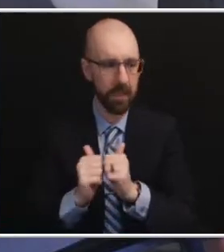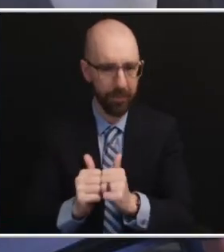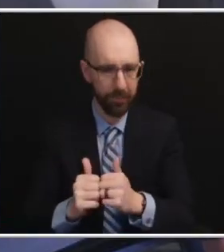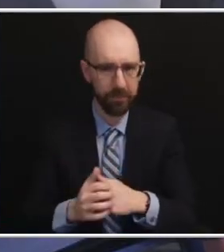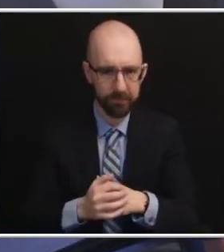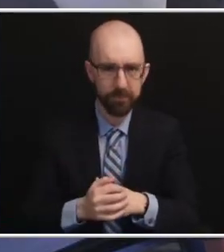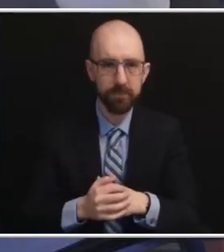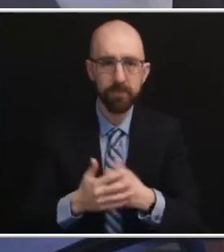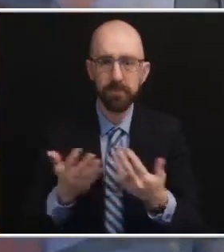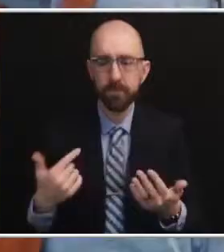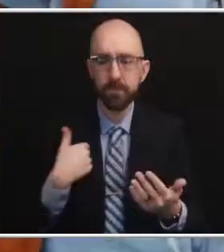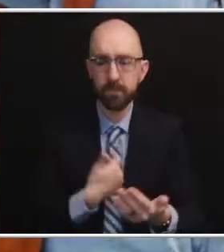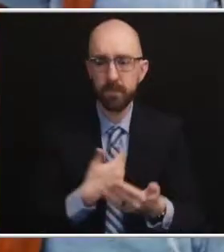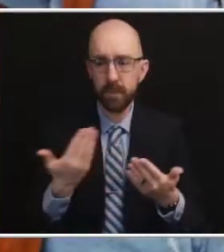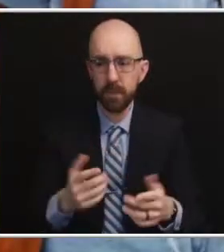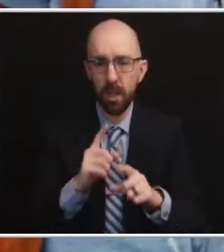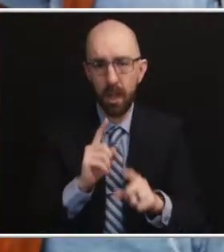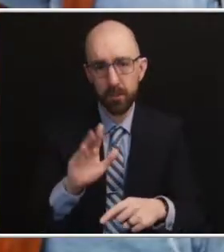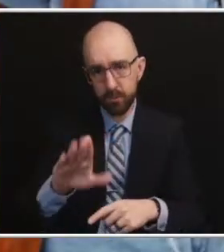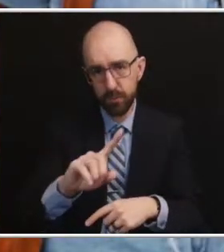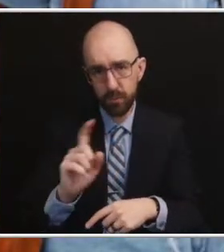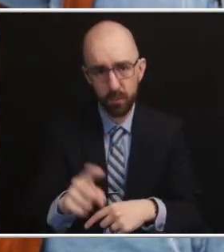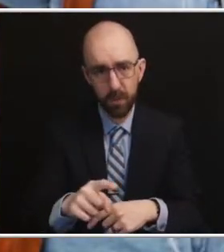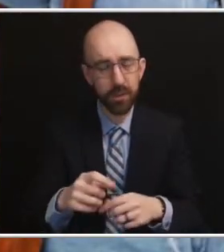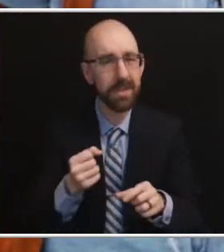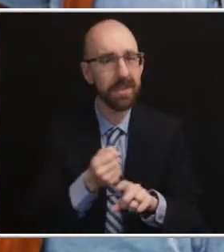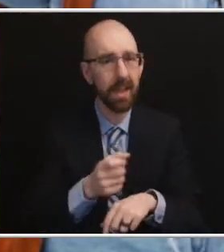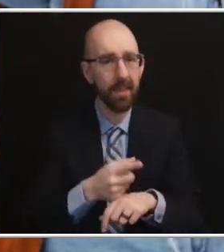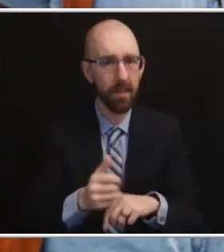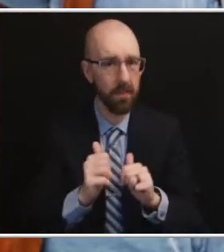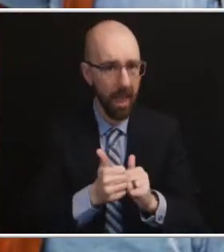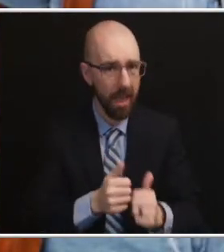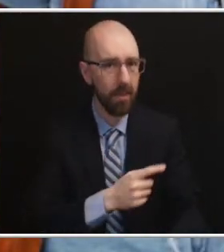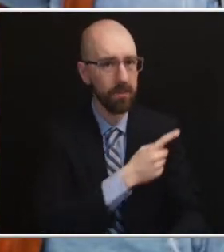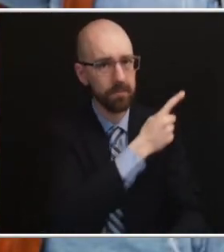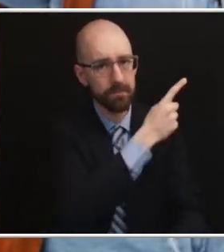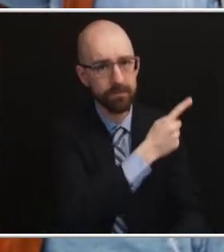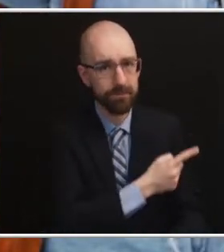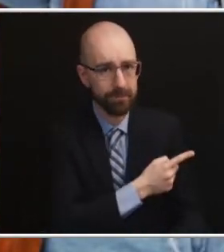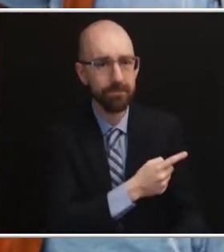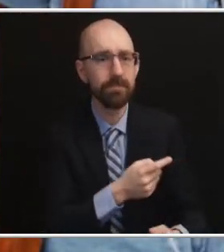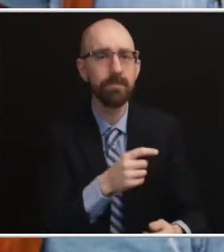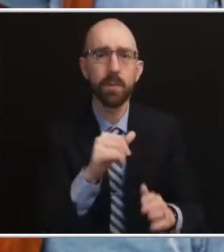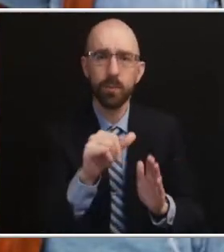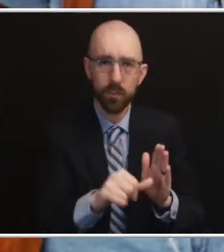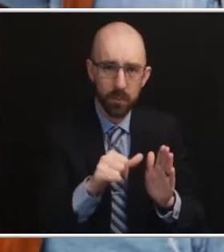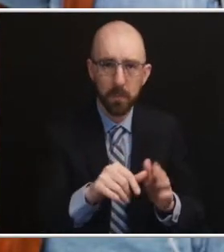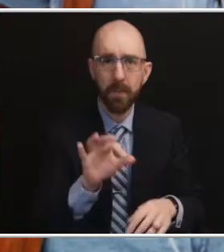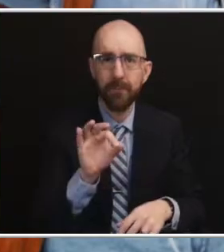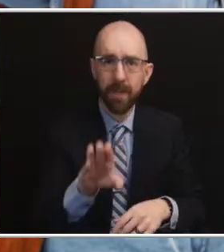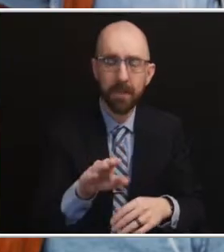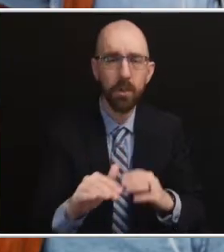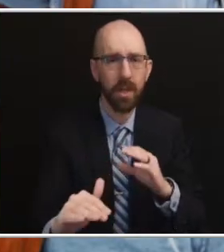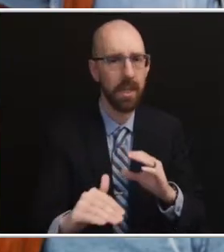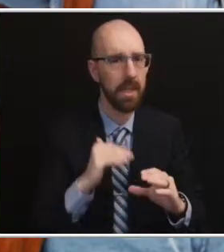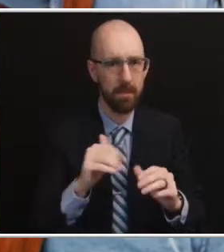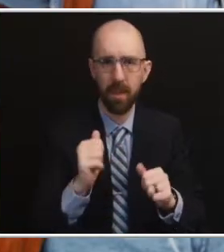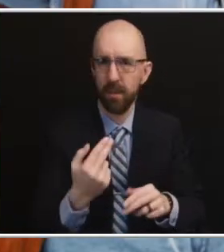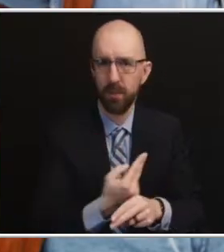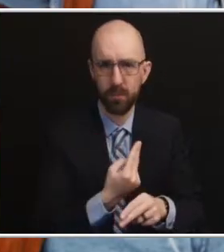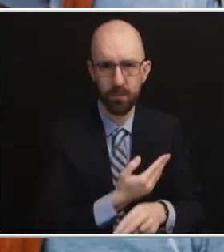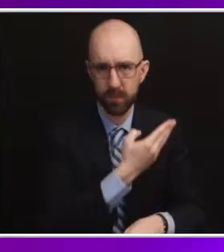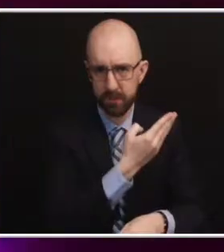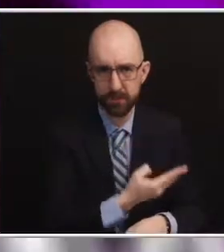So we are here to answer your questions. Please send them in using the links on your screen, YouTube, Facebook, or email the Medical News Network.